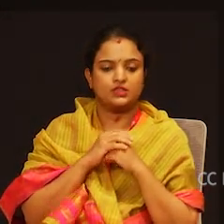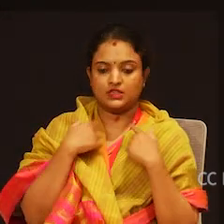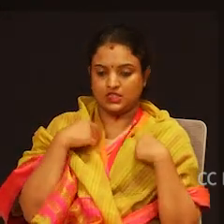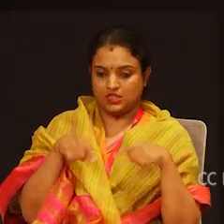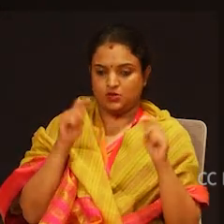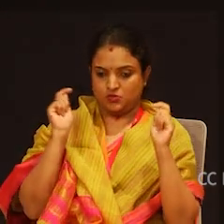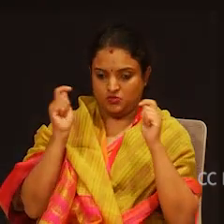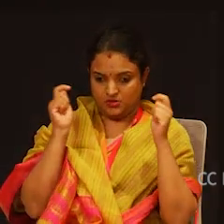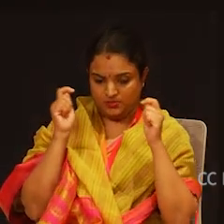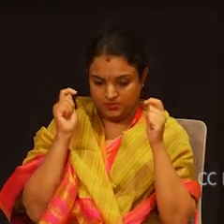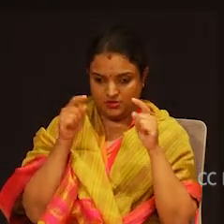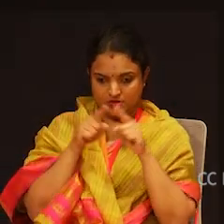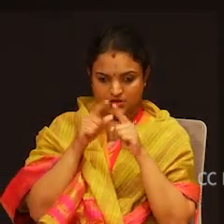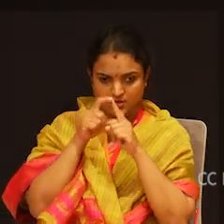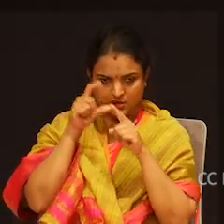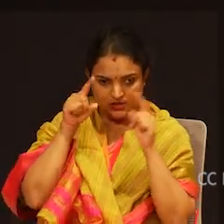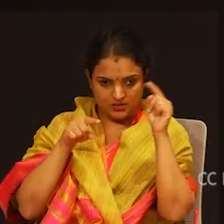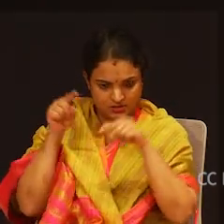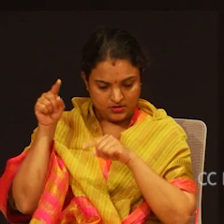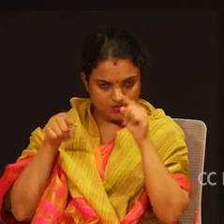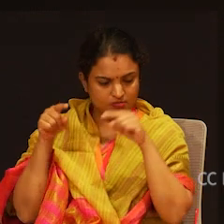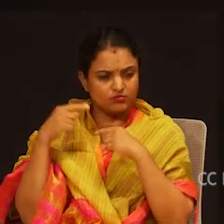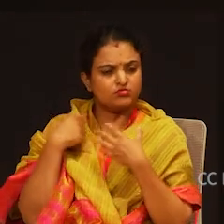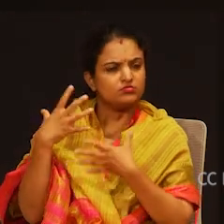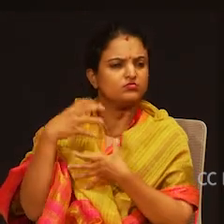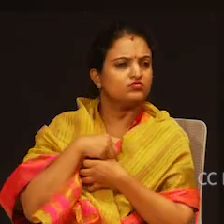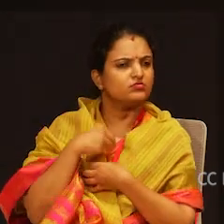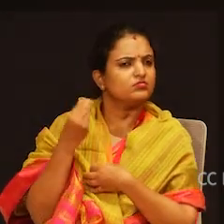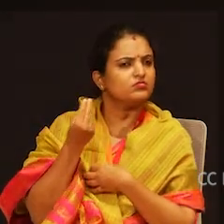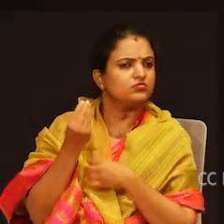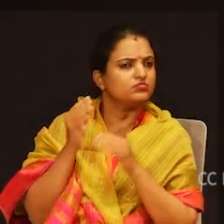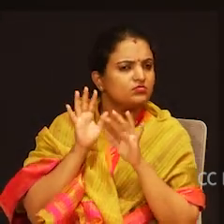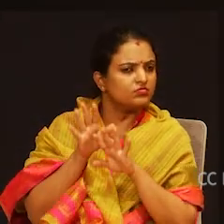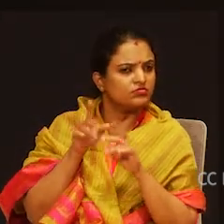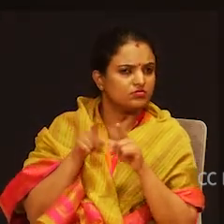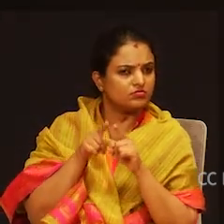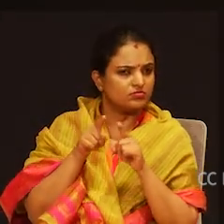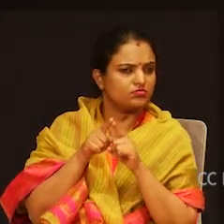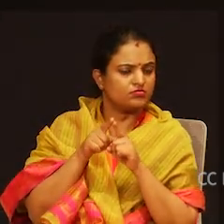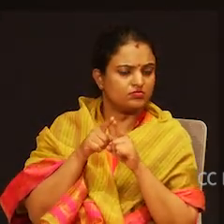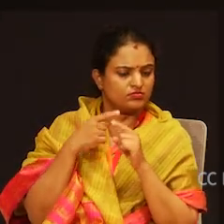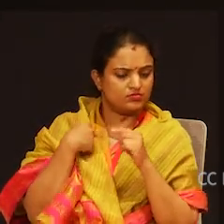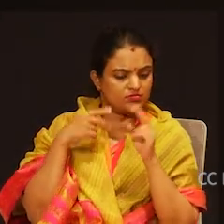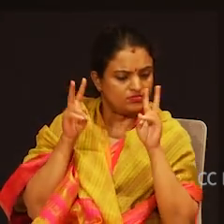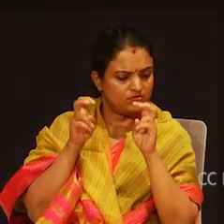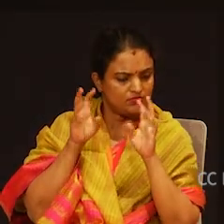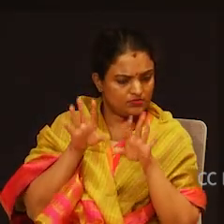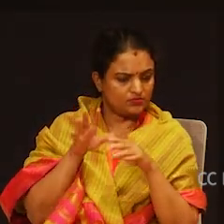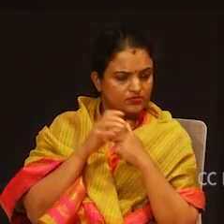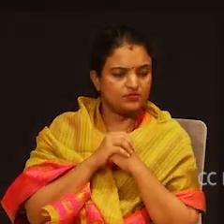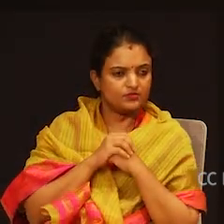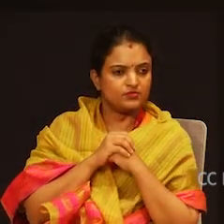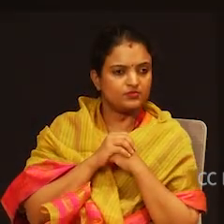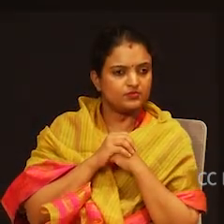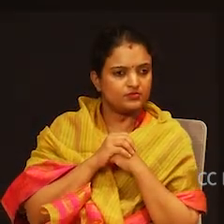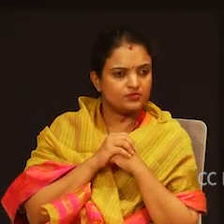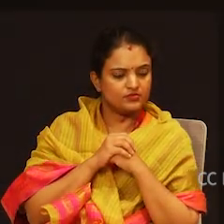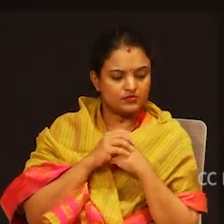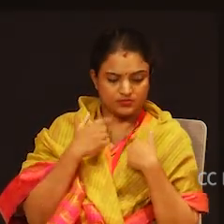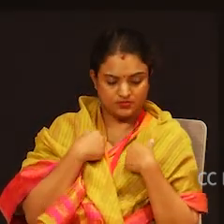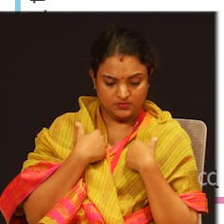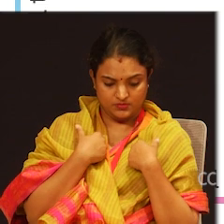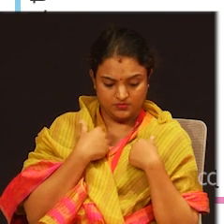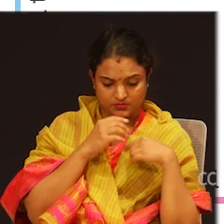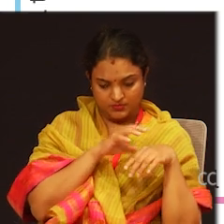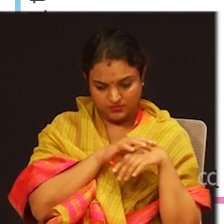celebrating diversity, I presume we are celebrating it already in my title. And I'm going to